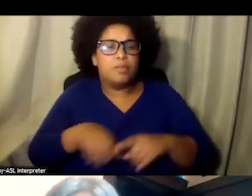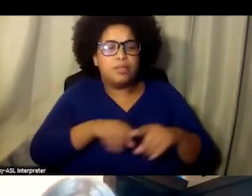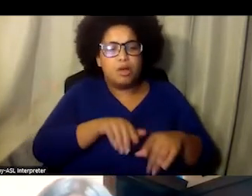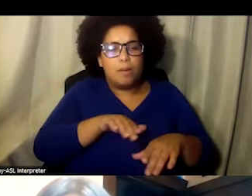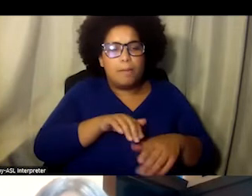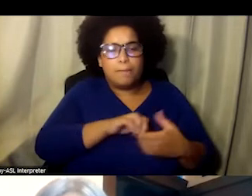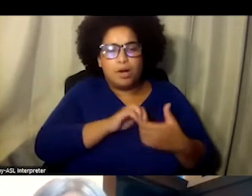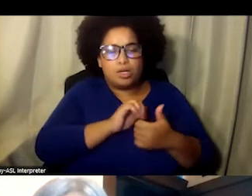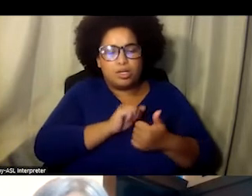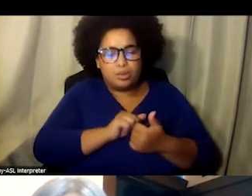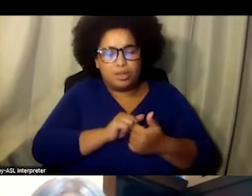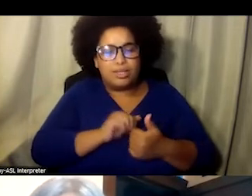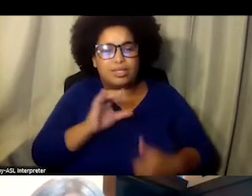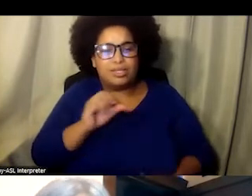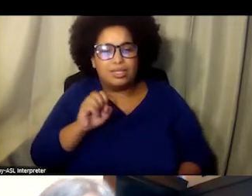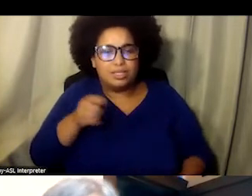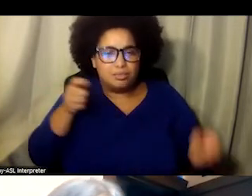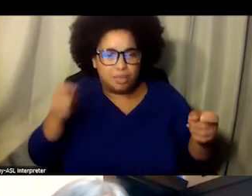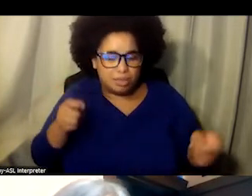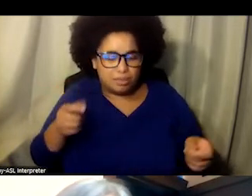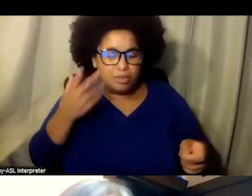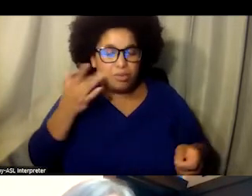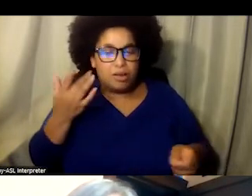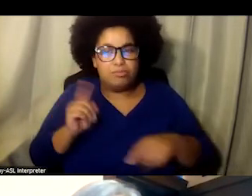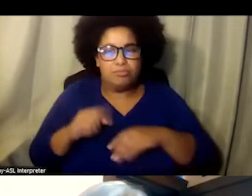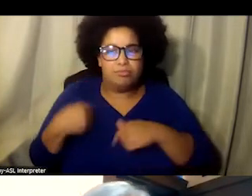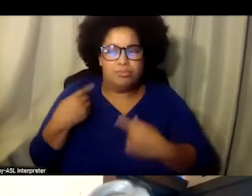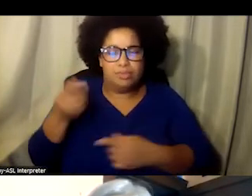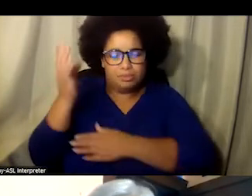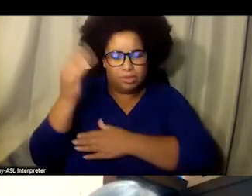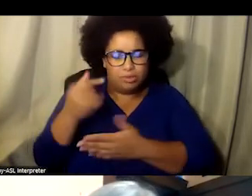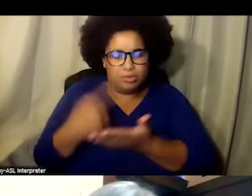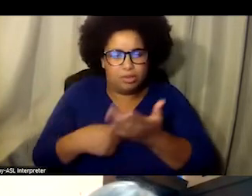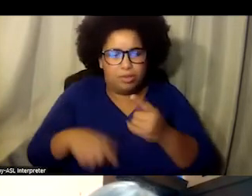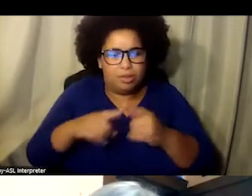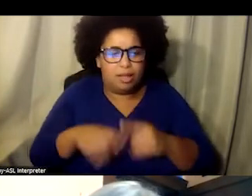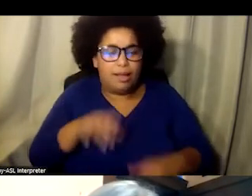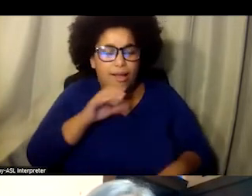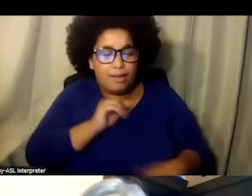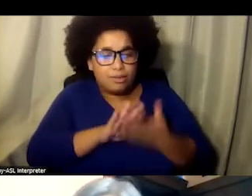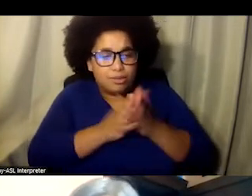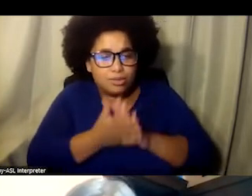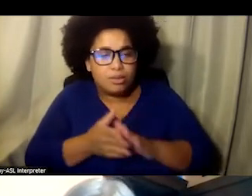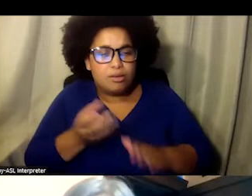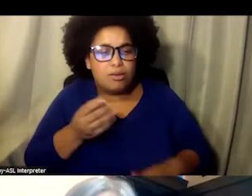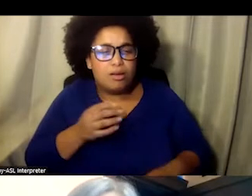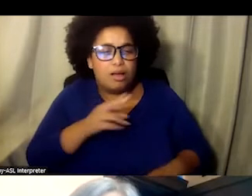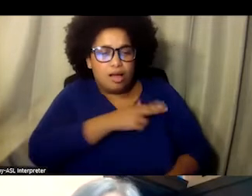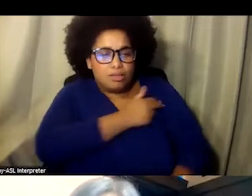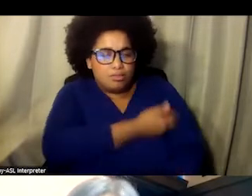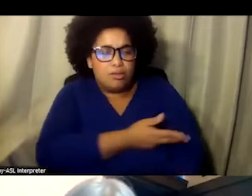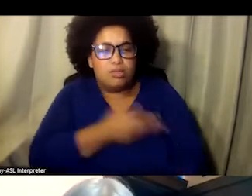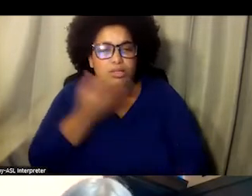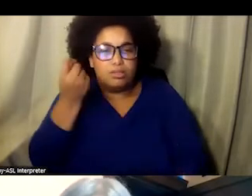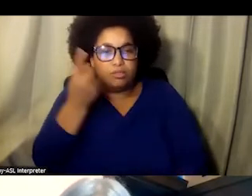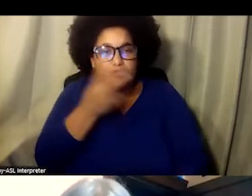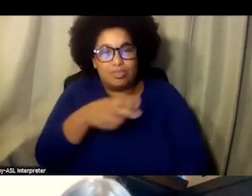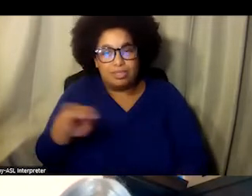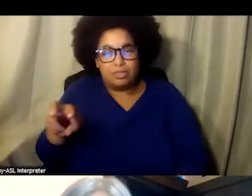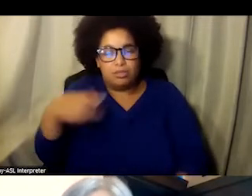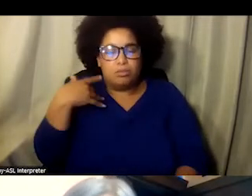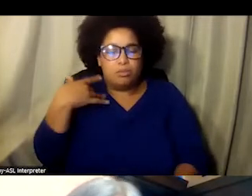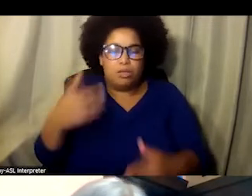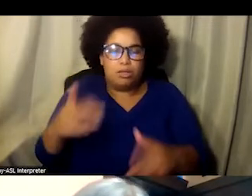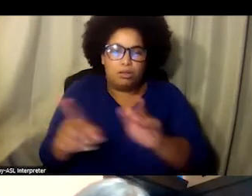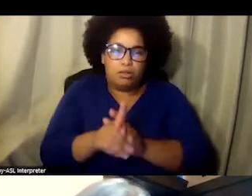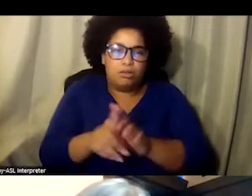the aisles, as the speakers have already talked about, whether it's aging or hospitals, because transitions are fraught with difficulties.